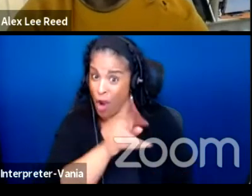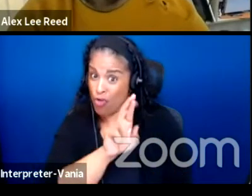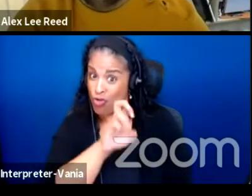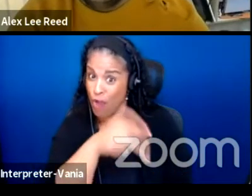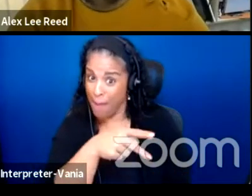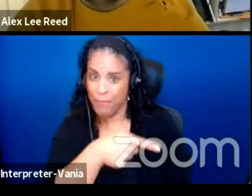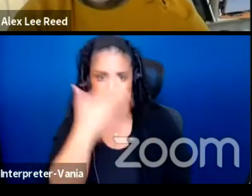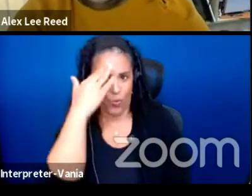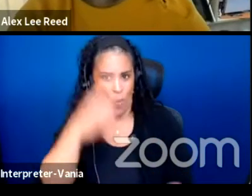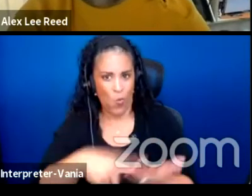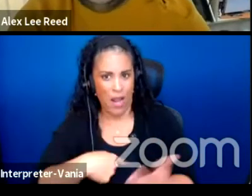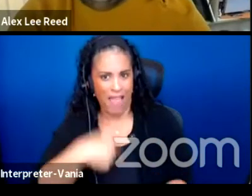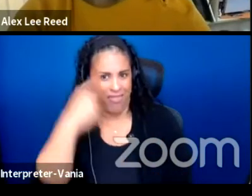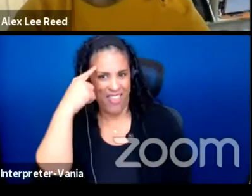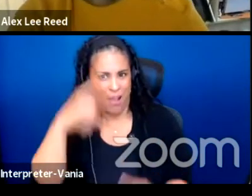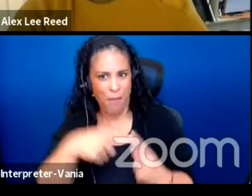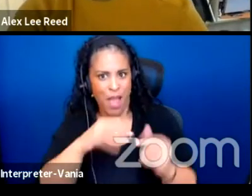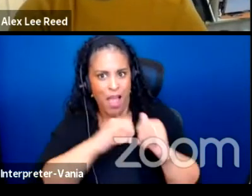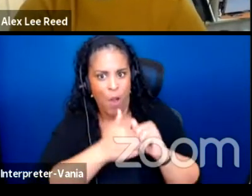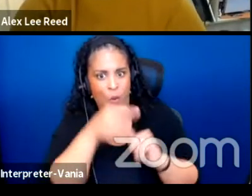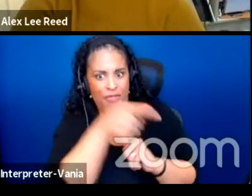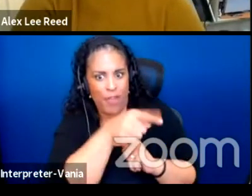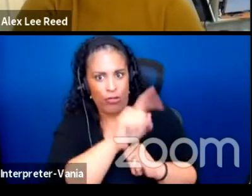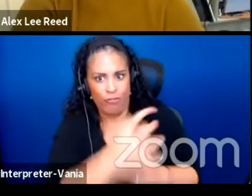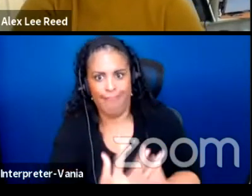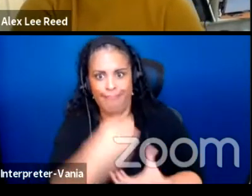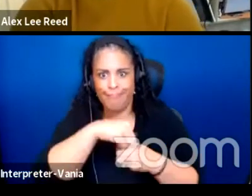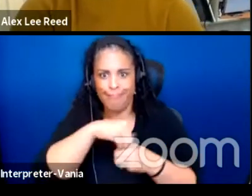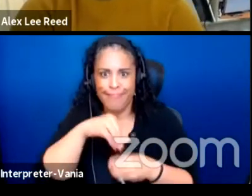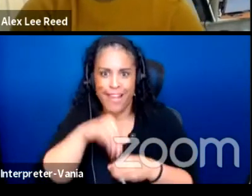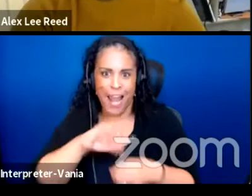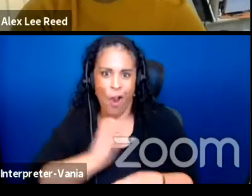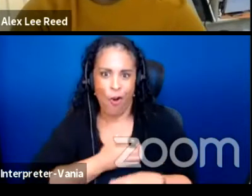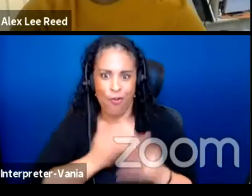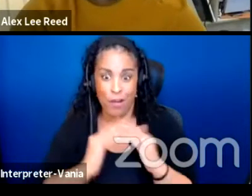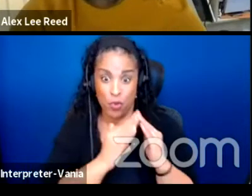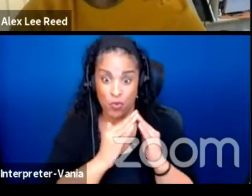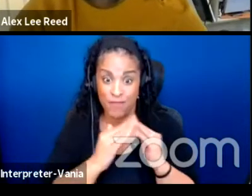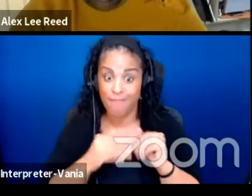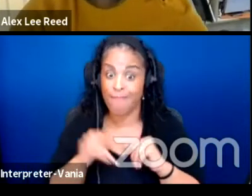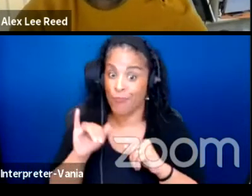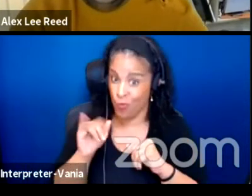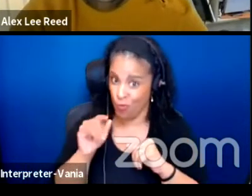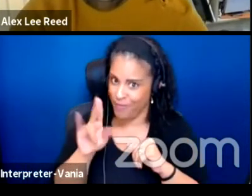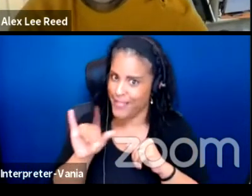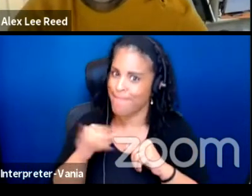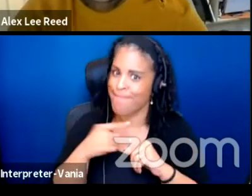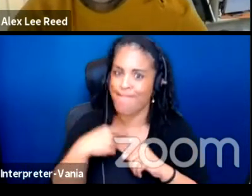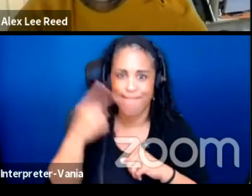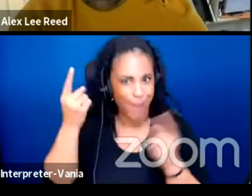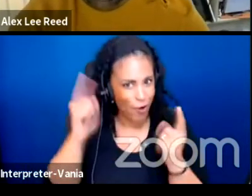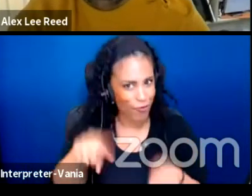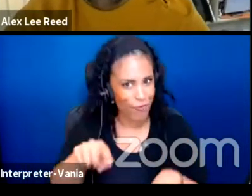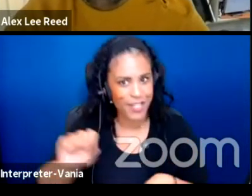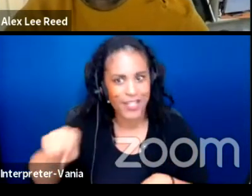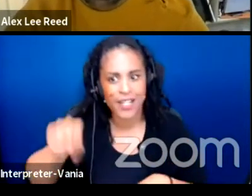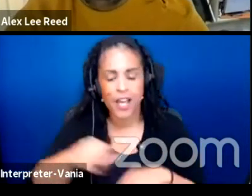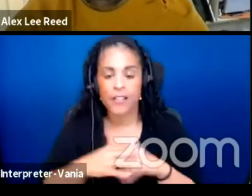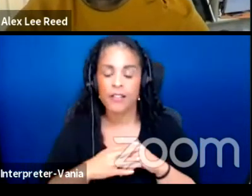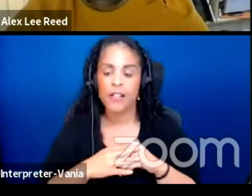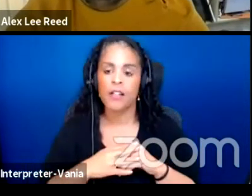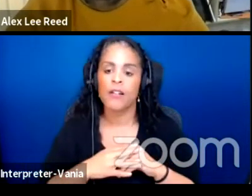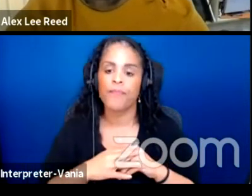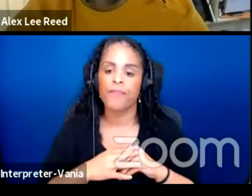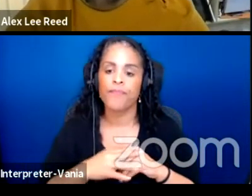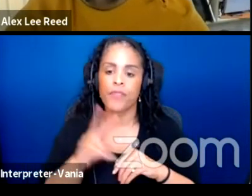what I think about how they should be engaging in our community. I agree. And so I think that it is very, it's